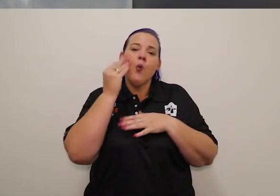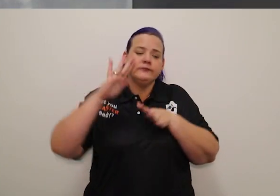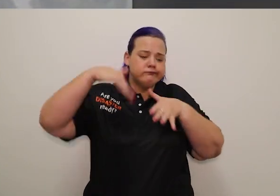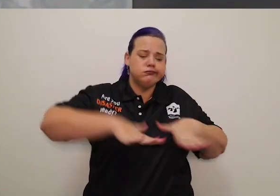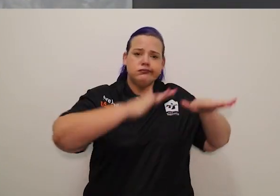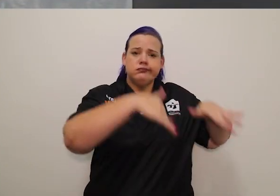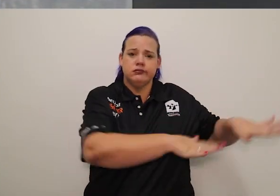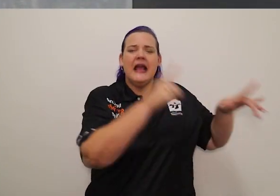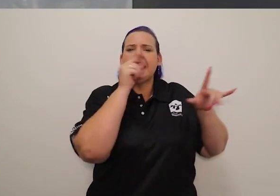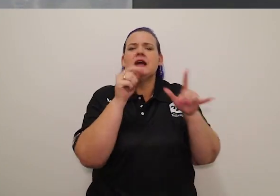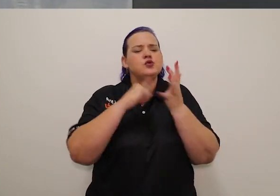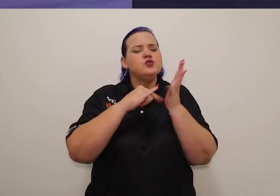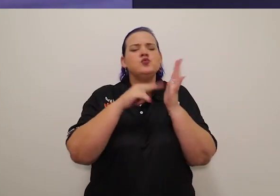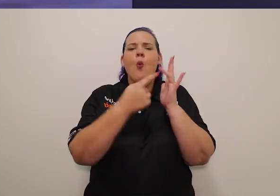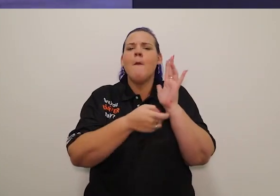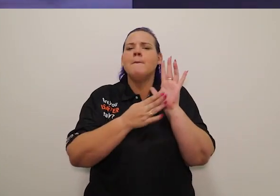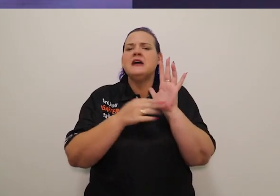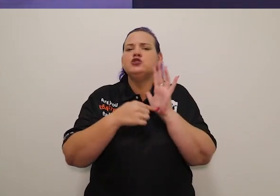tide.